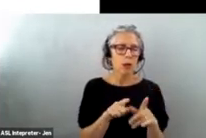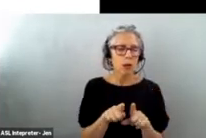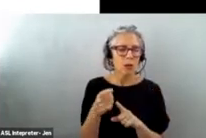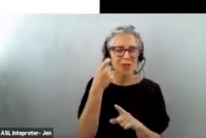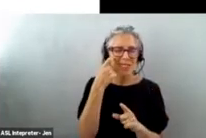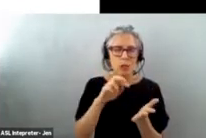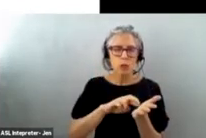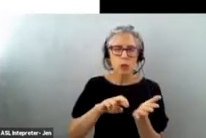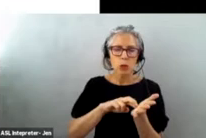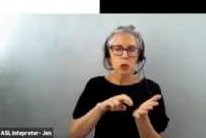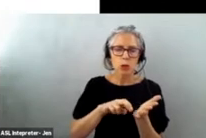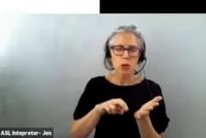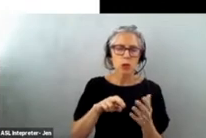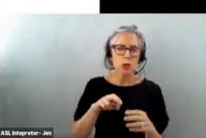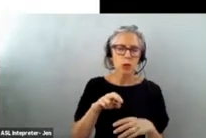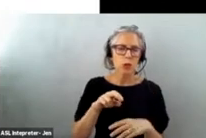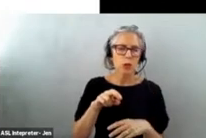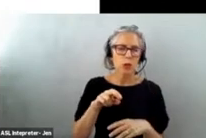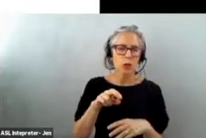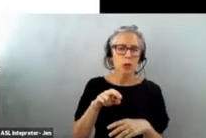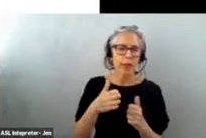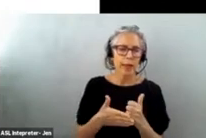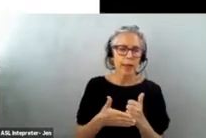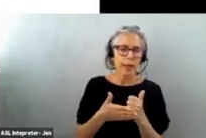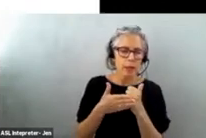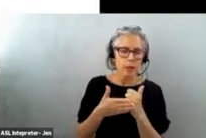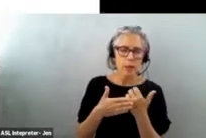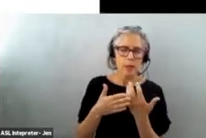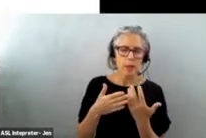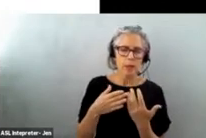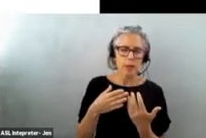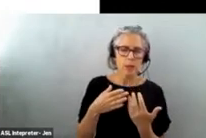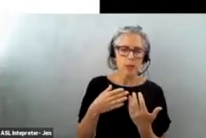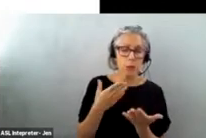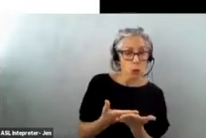recent research in this area that has helped to assert that